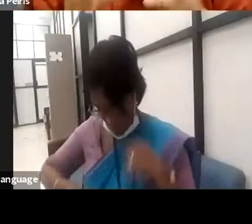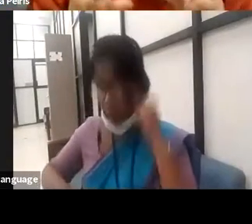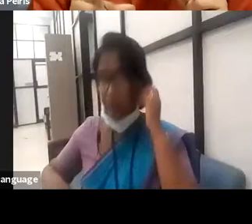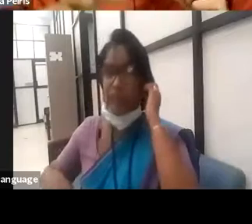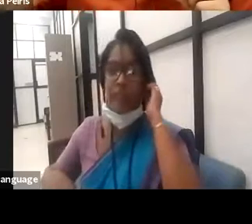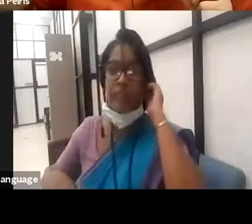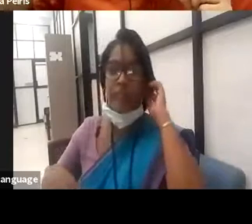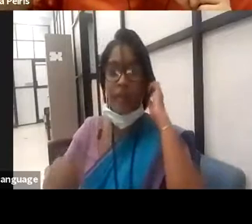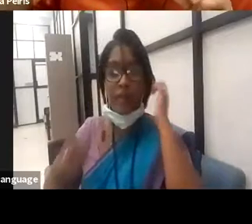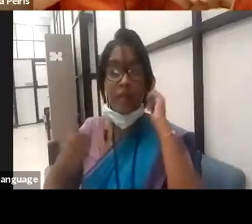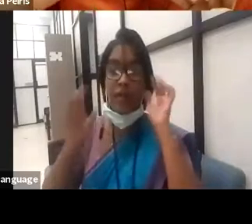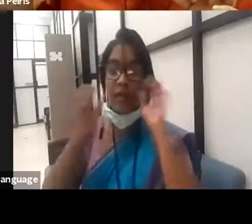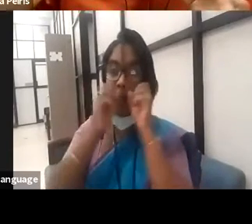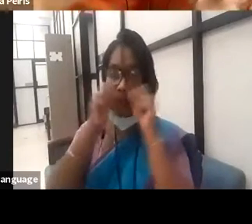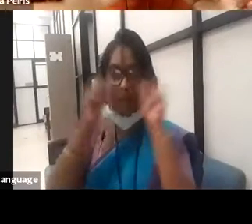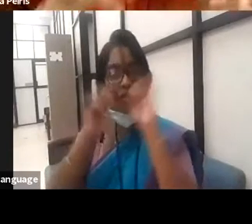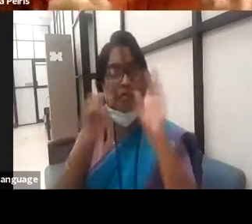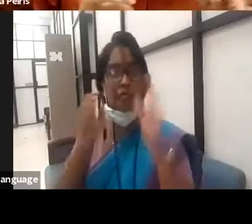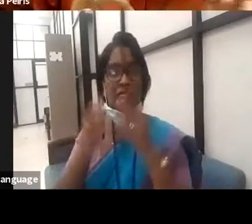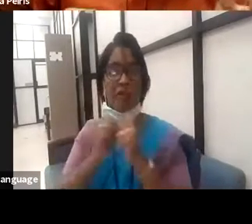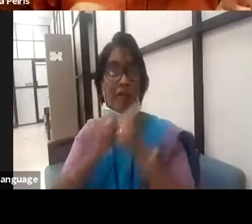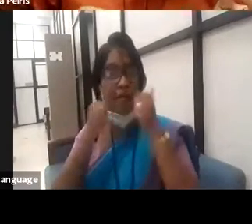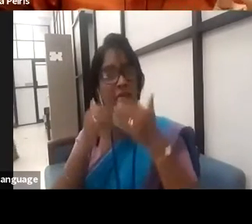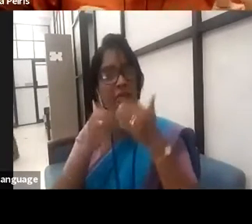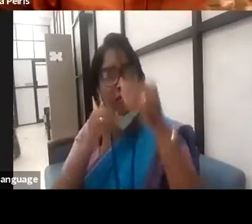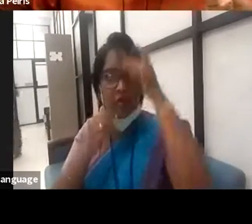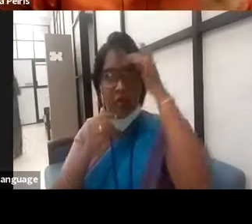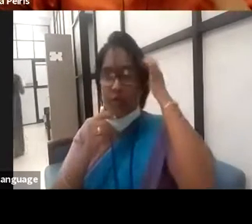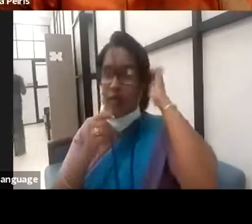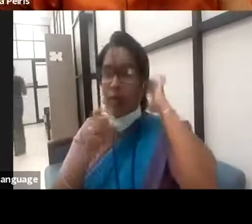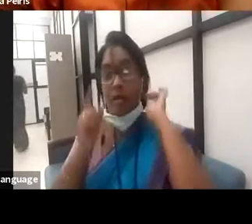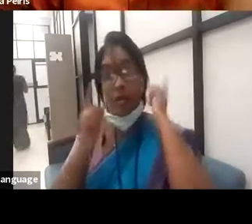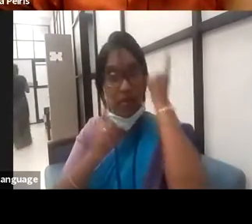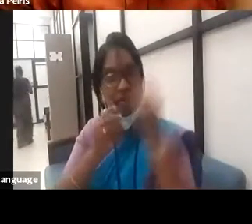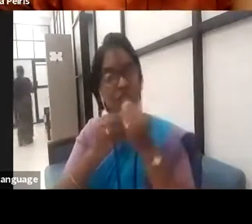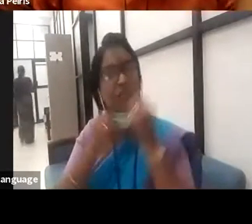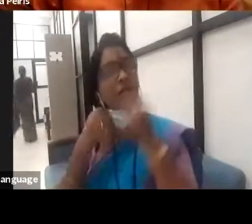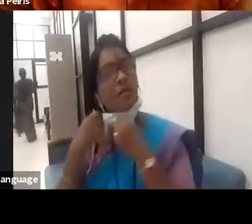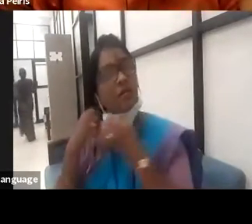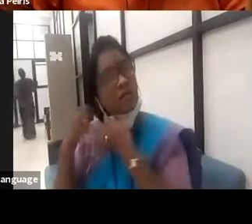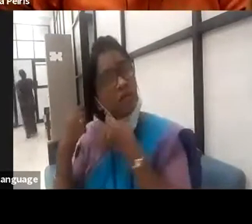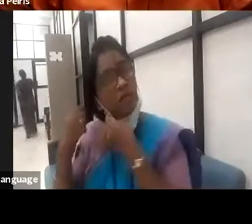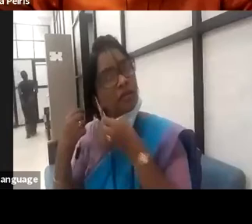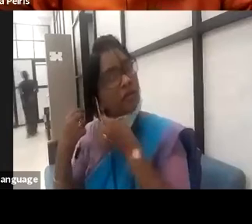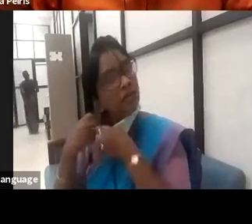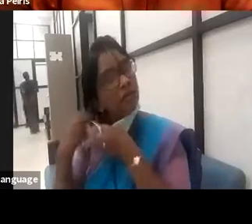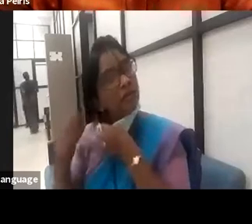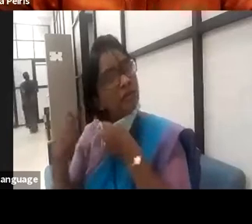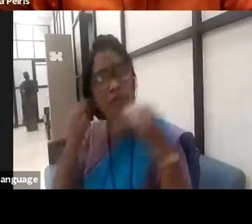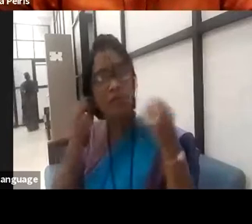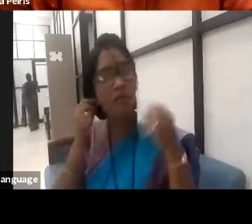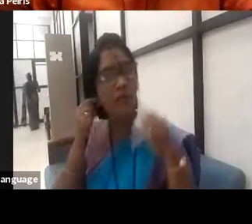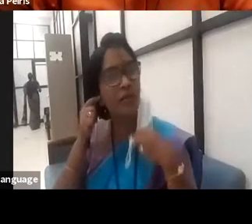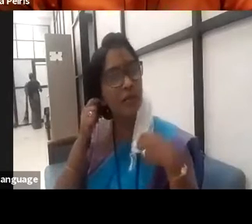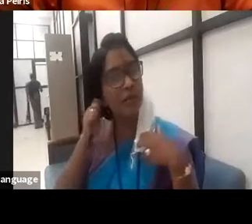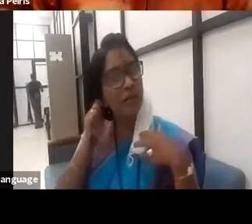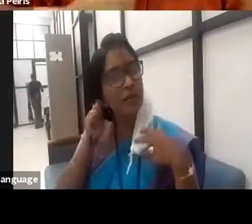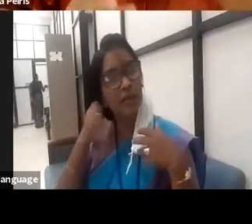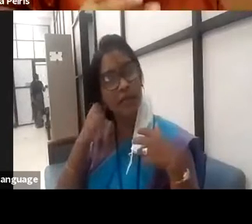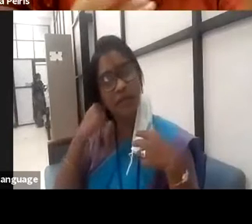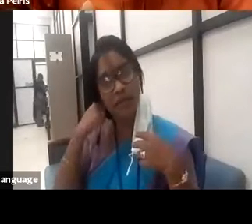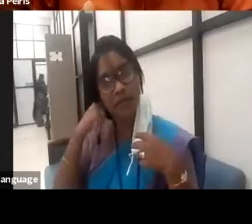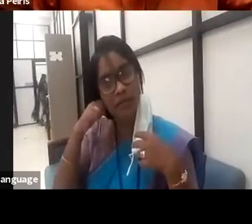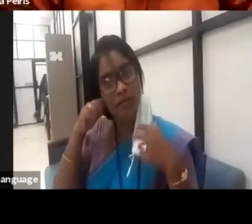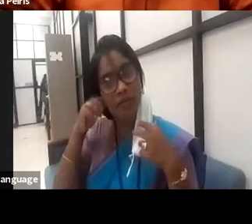product is really the cherry on the top. You know, that is how we create product to sustain